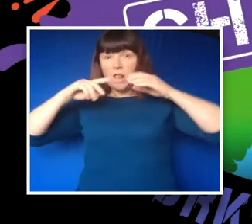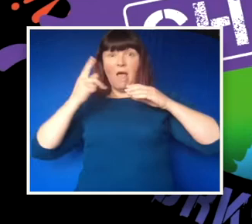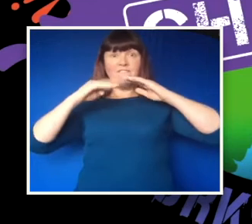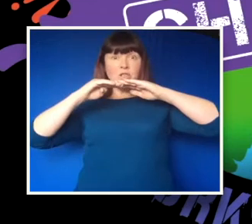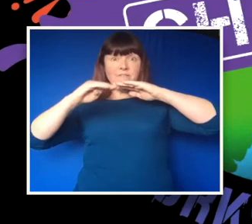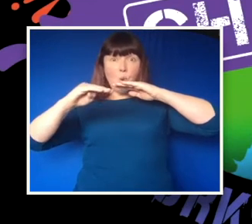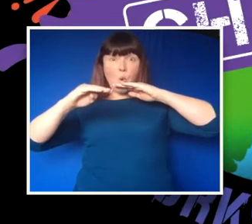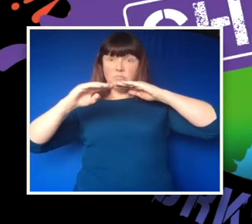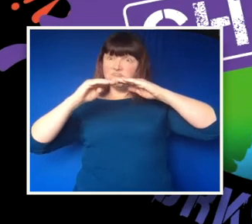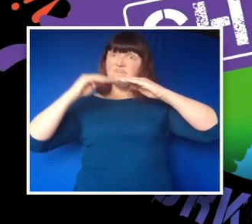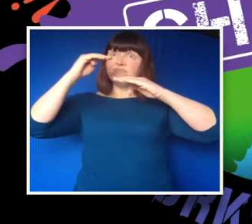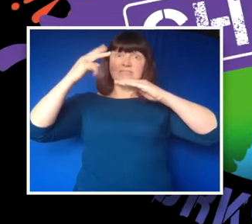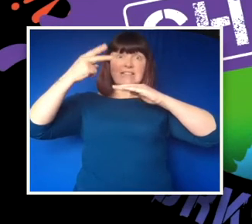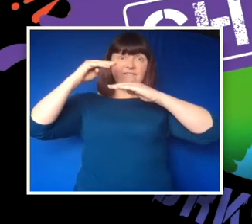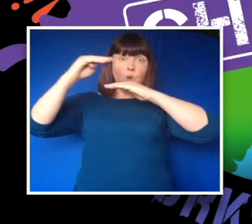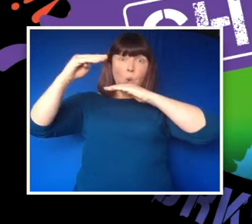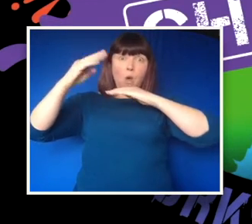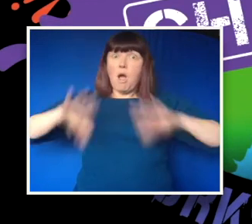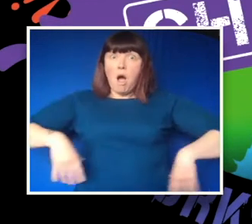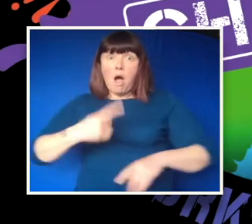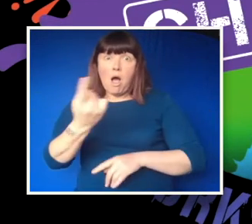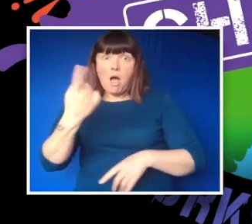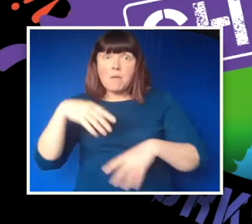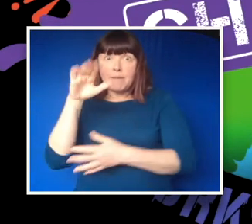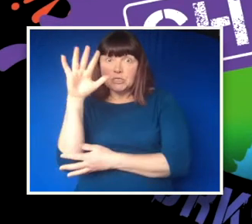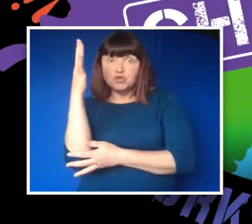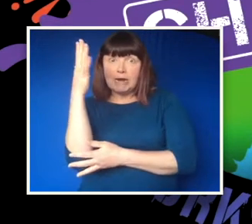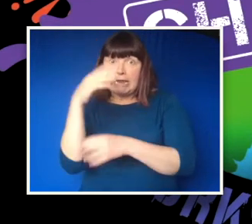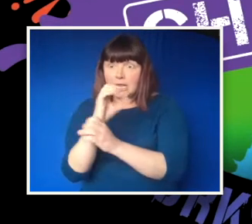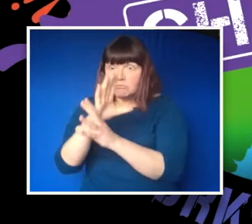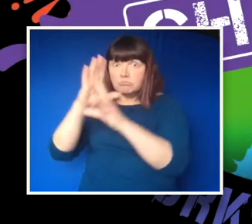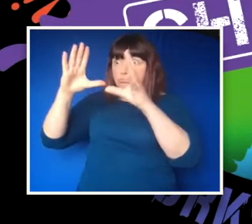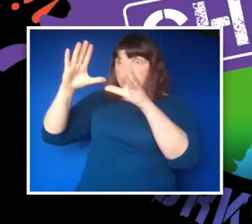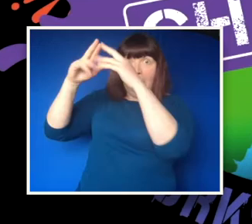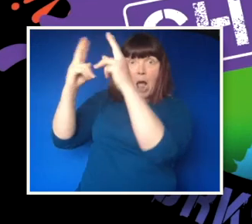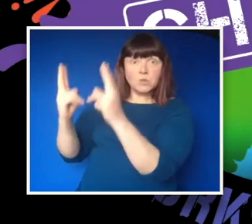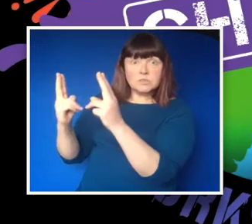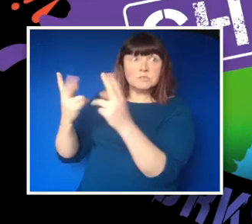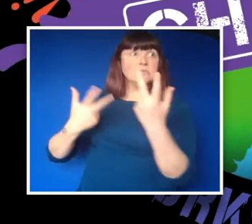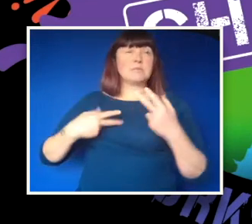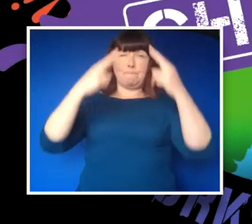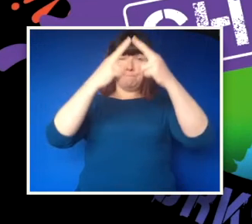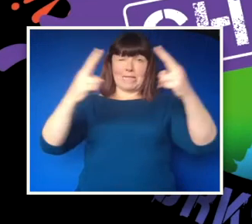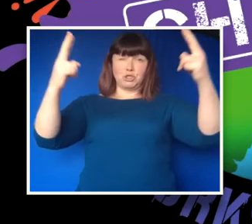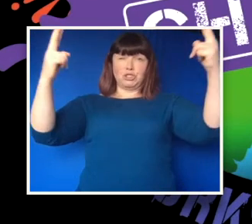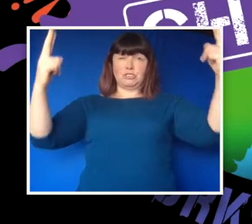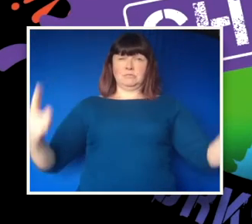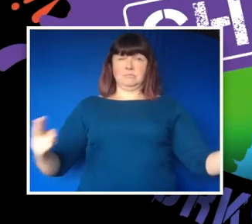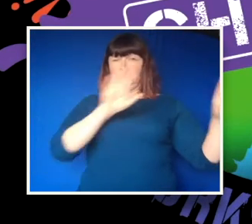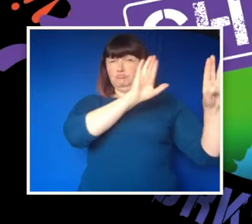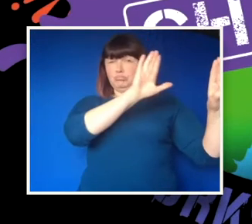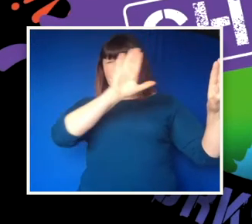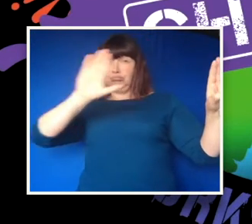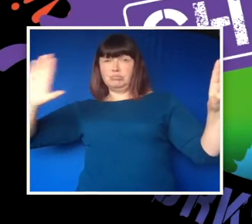you even have floors. You may have a treehouse, you may have a mansion, you may have a swimming pool. The sky is